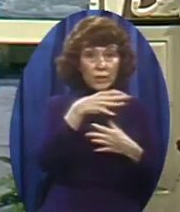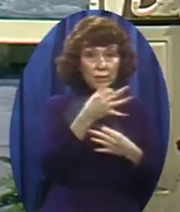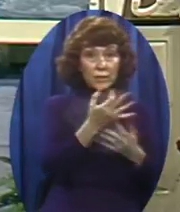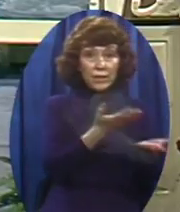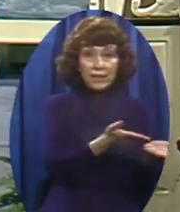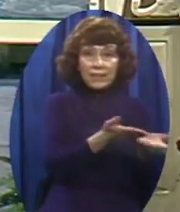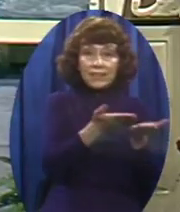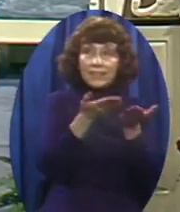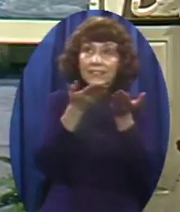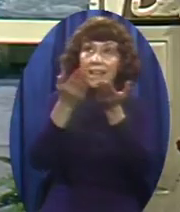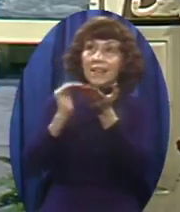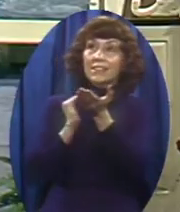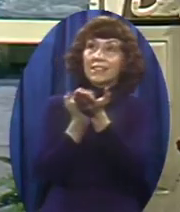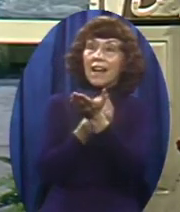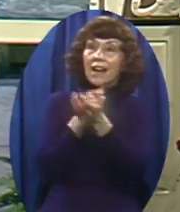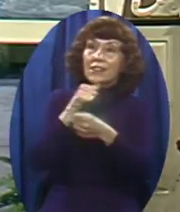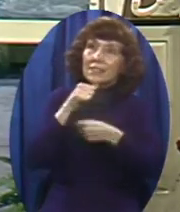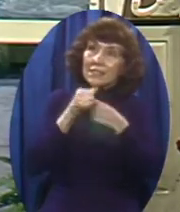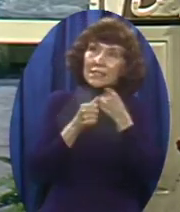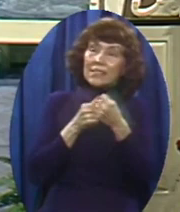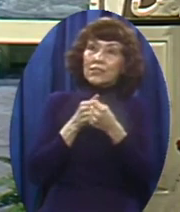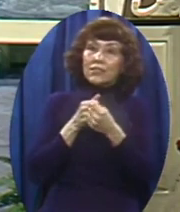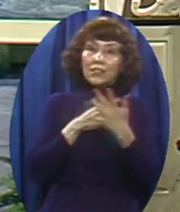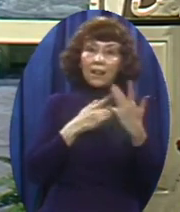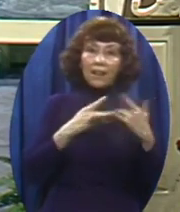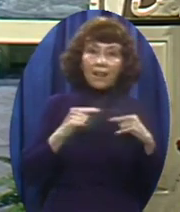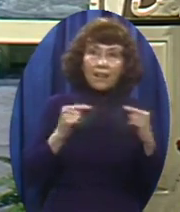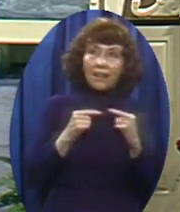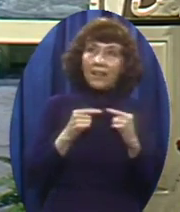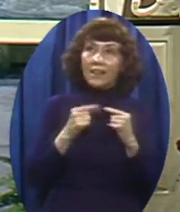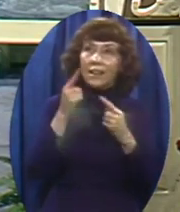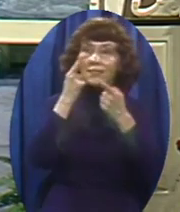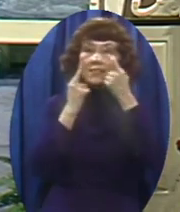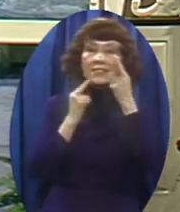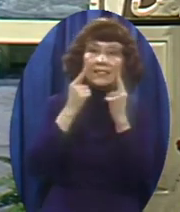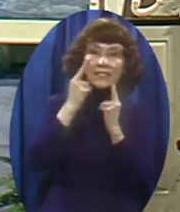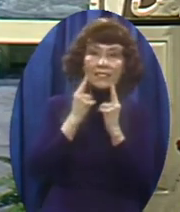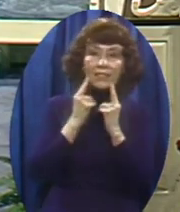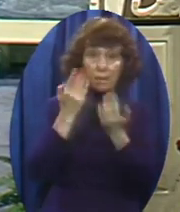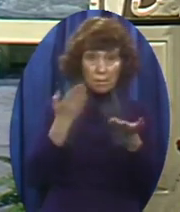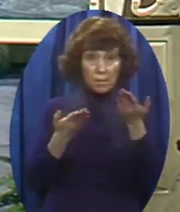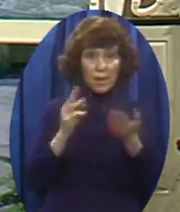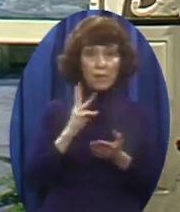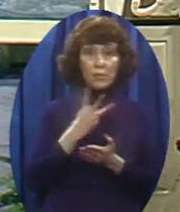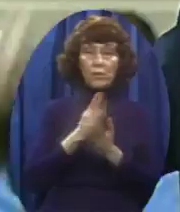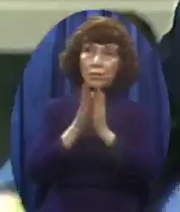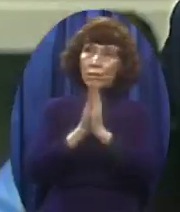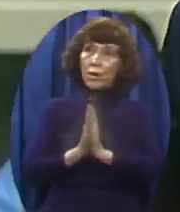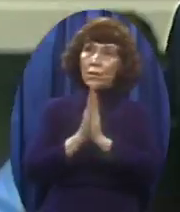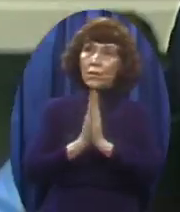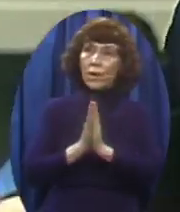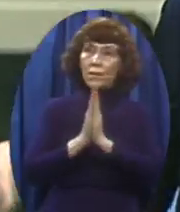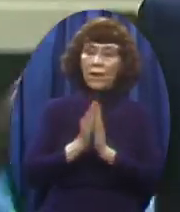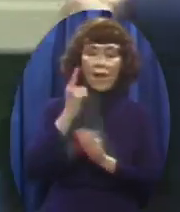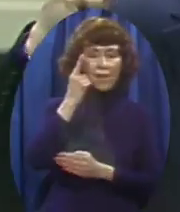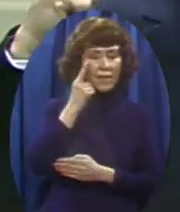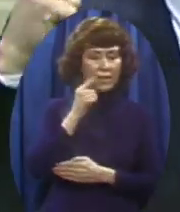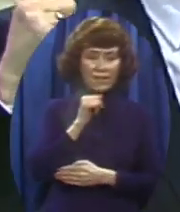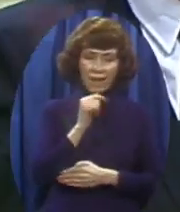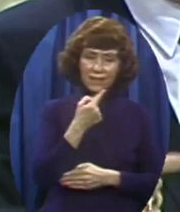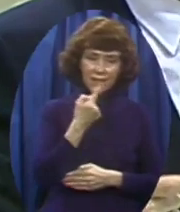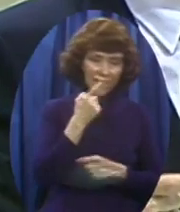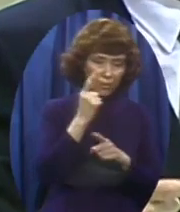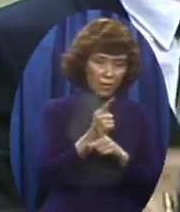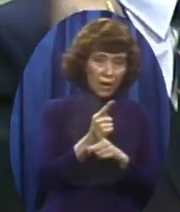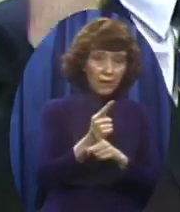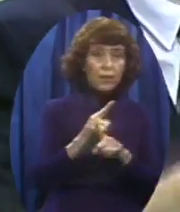anguish, our tears, our heartache, that hour and a half we spent with God and we felt we never really said it the way we wanted to, forget it. Jesus knew